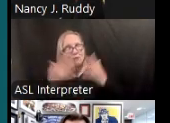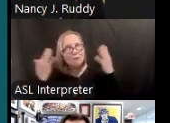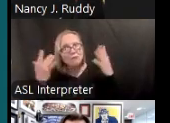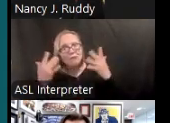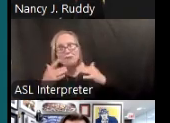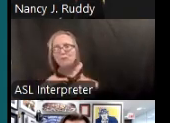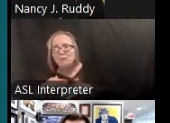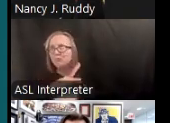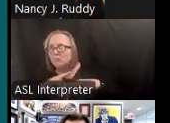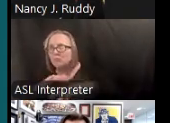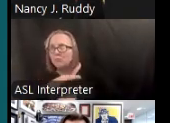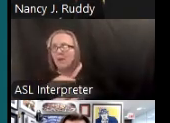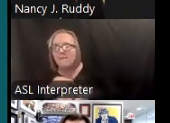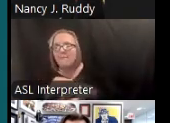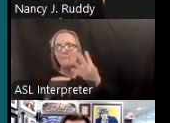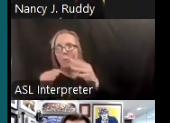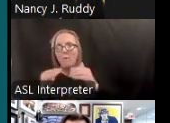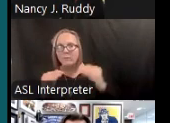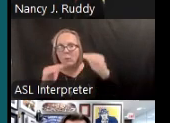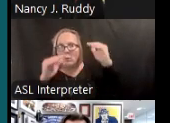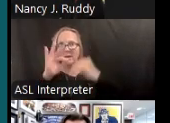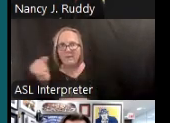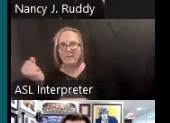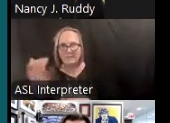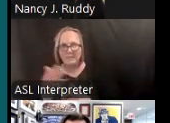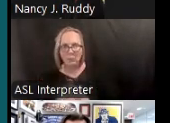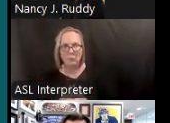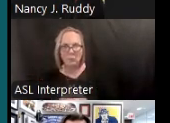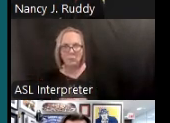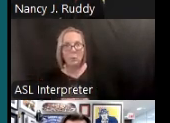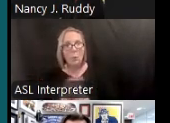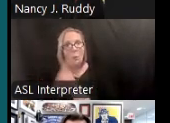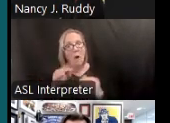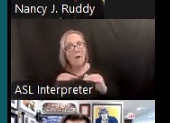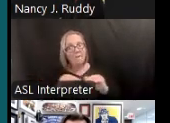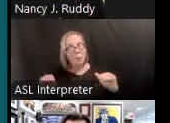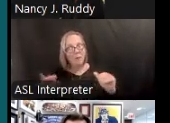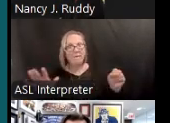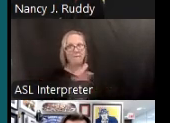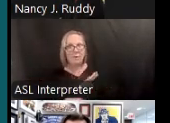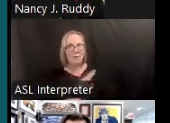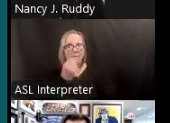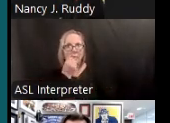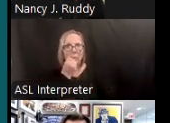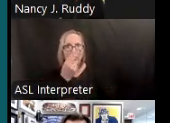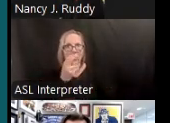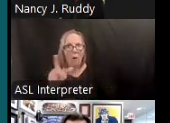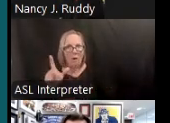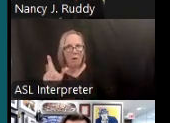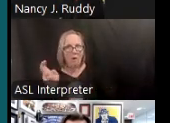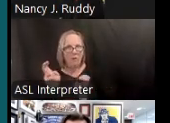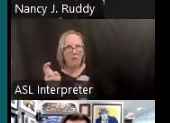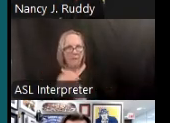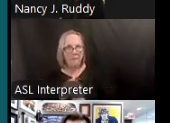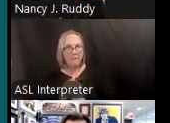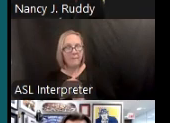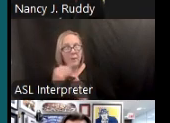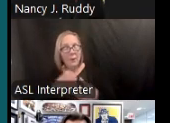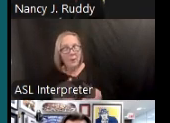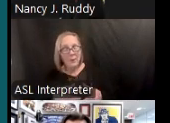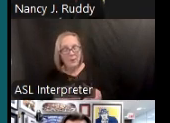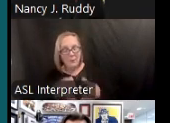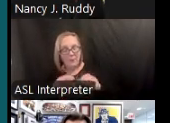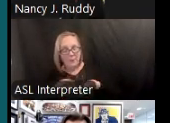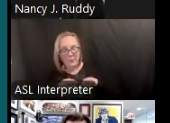gaming. It includes a full floor food hall on level 6. The rooftop of this base